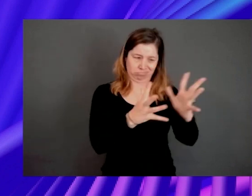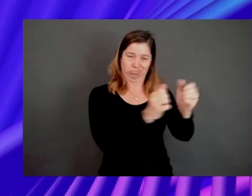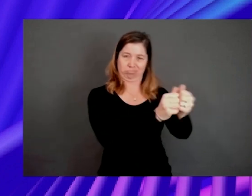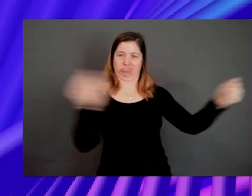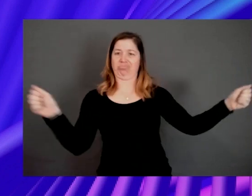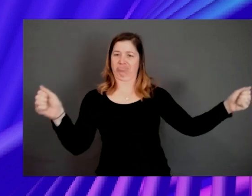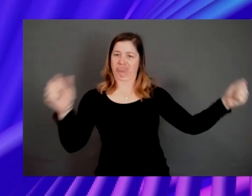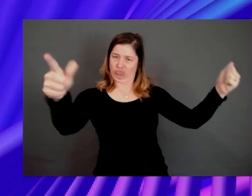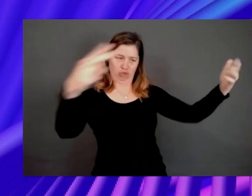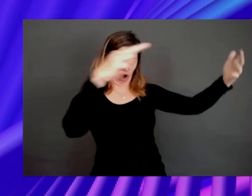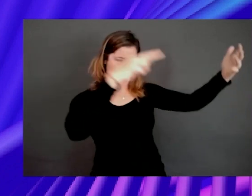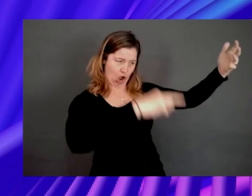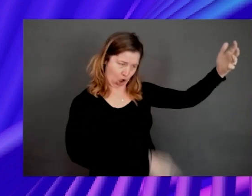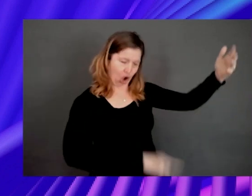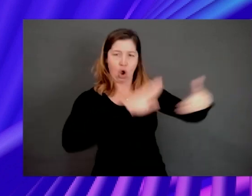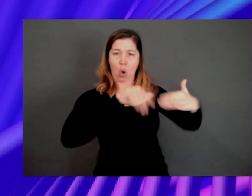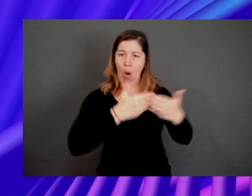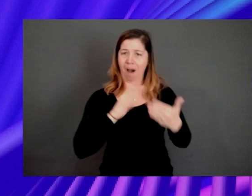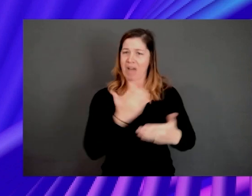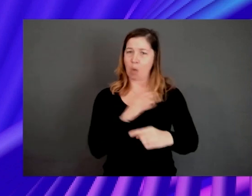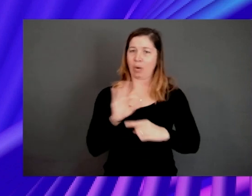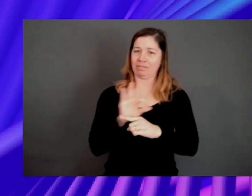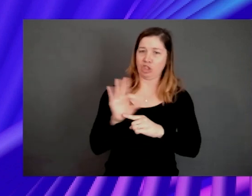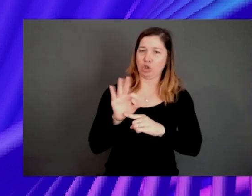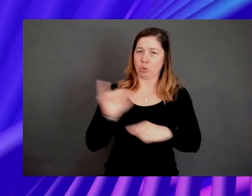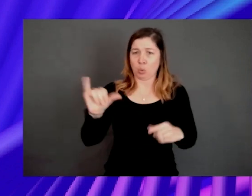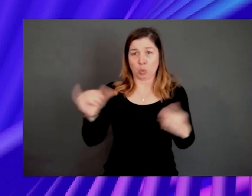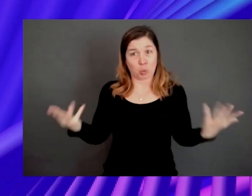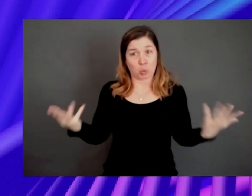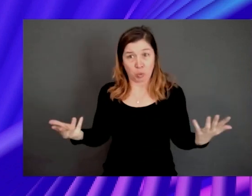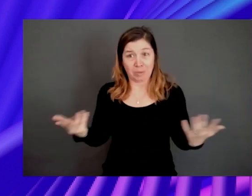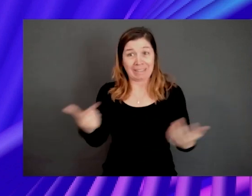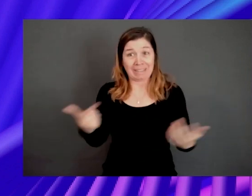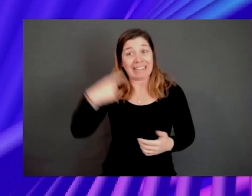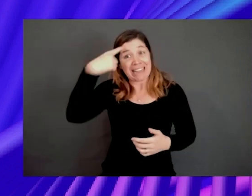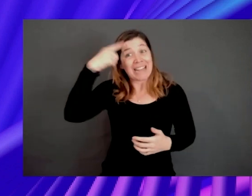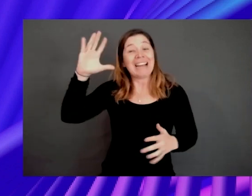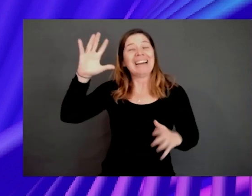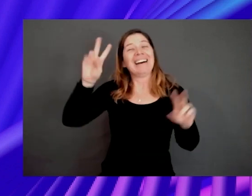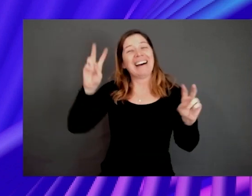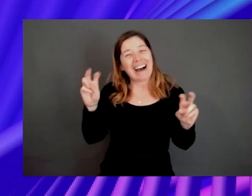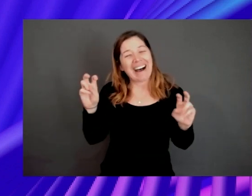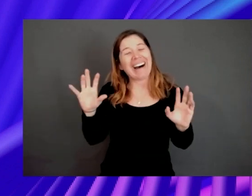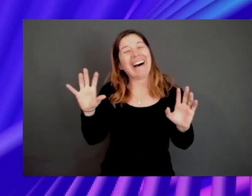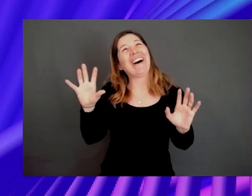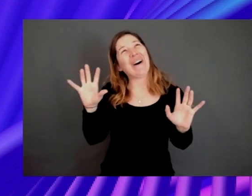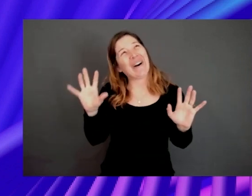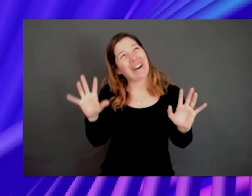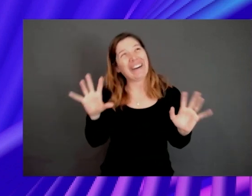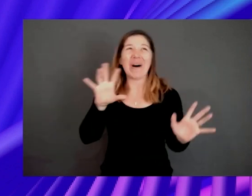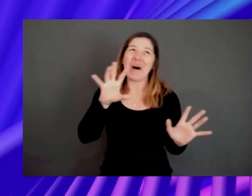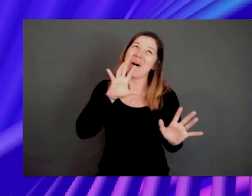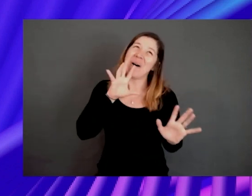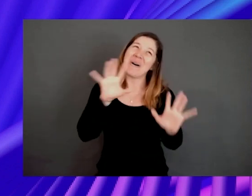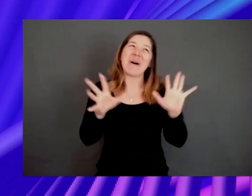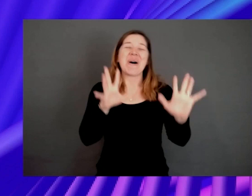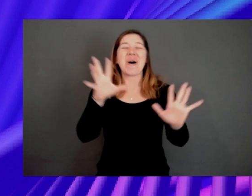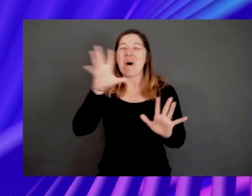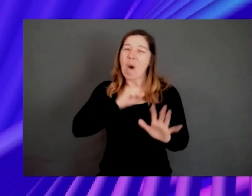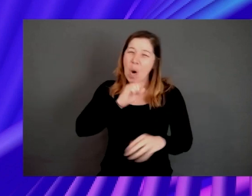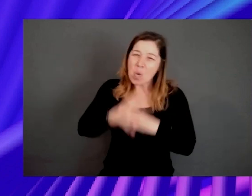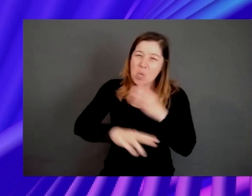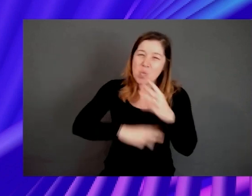those powerful features as well. I think in the old world, I would say we kind of went more with like every bell and whistle came